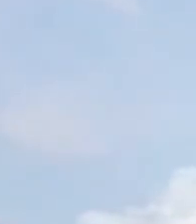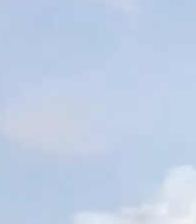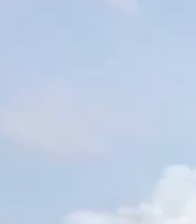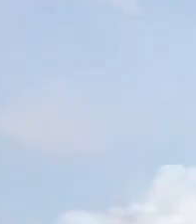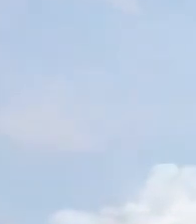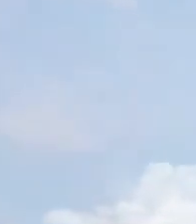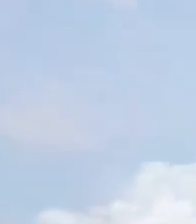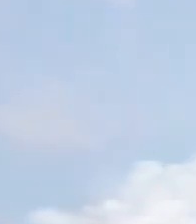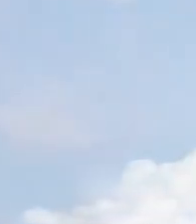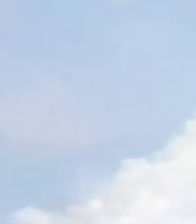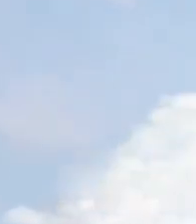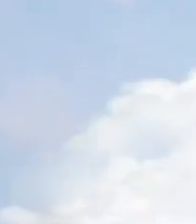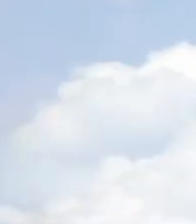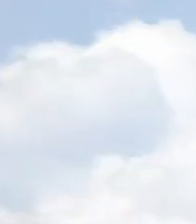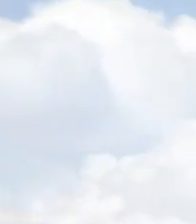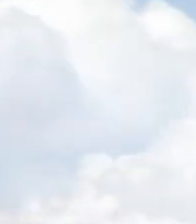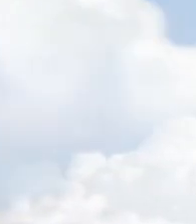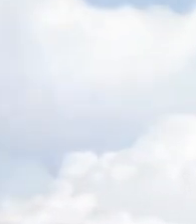Thank you.